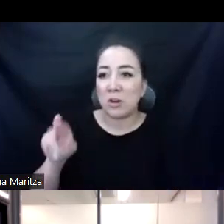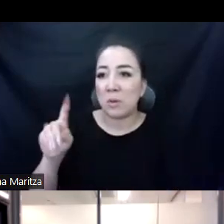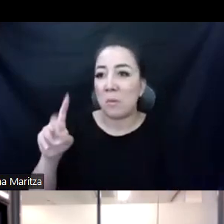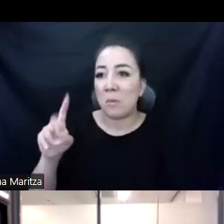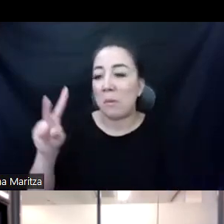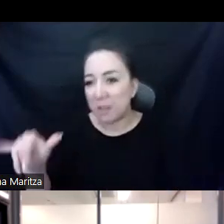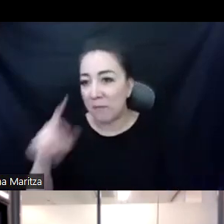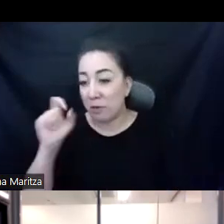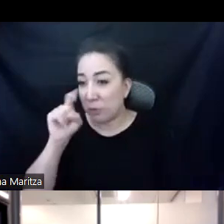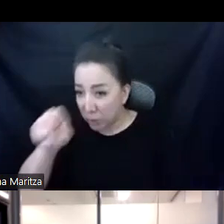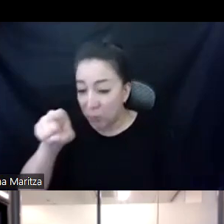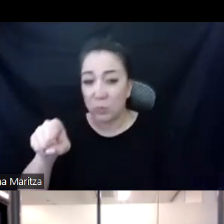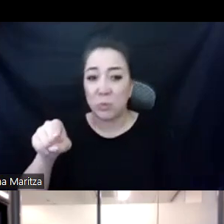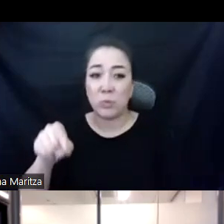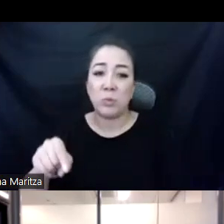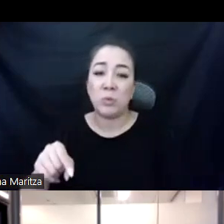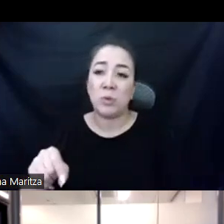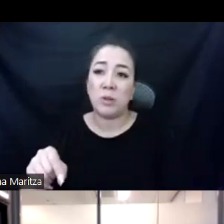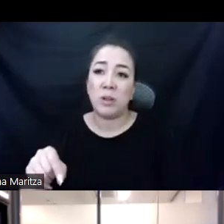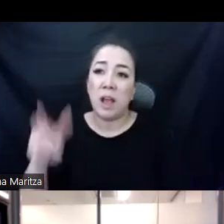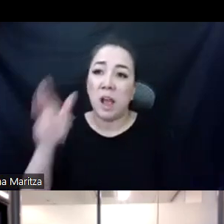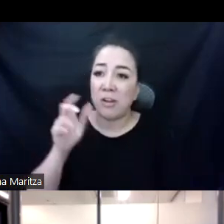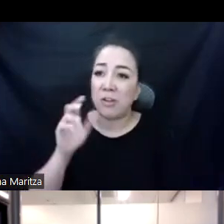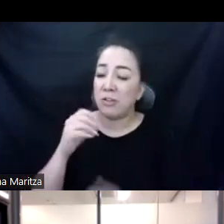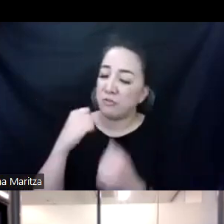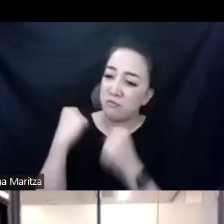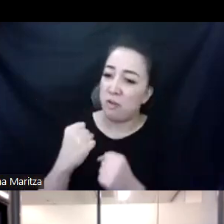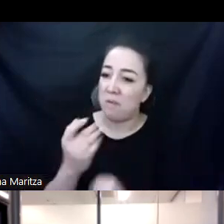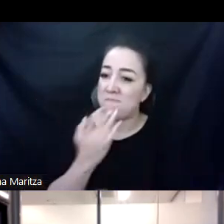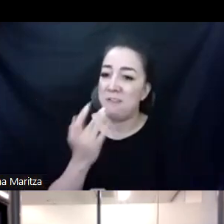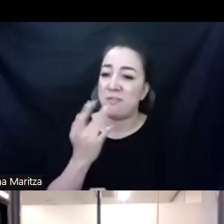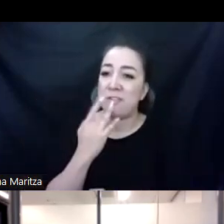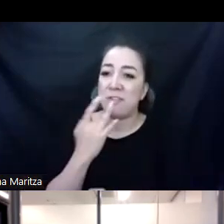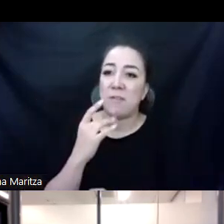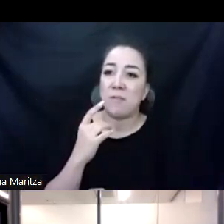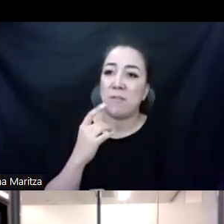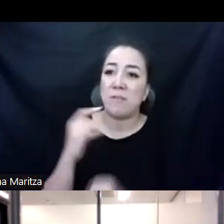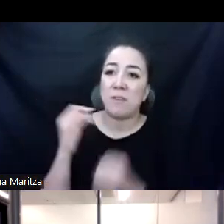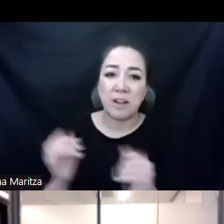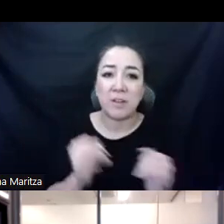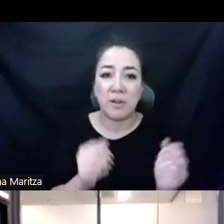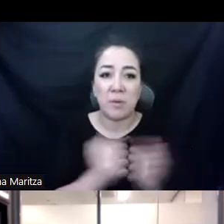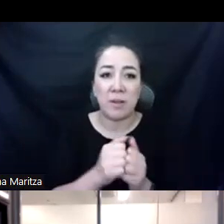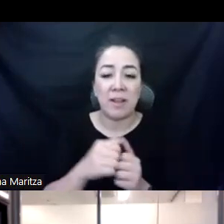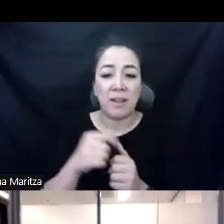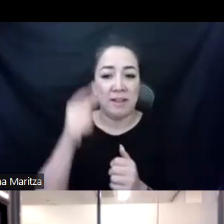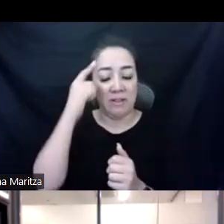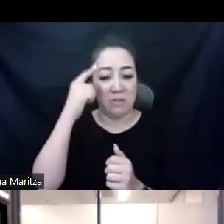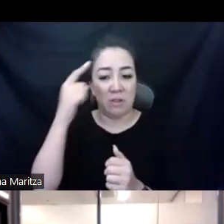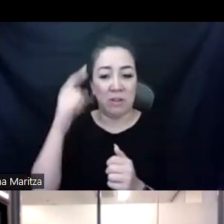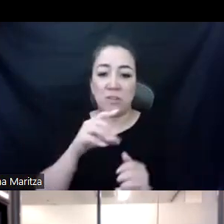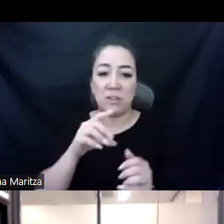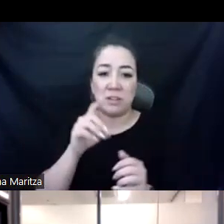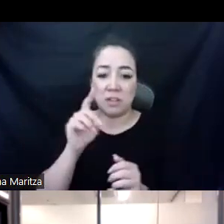heard your strong preference for individuals with intellectual and developmental disabilities.